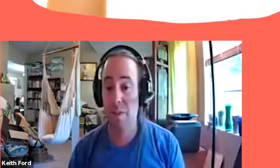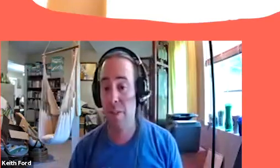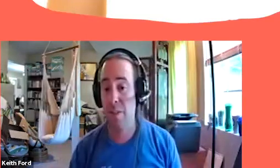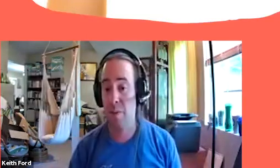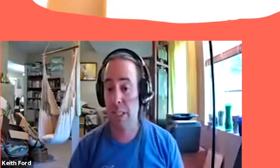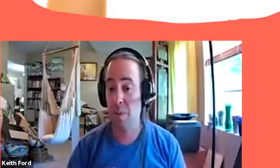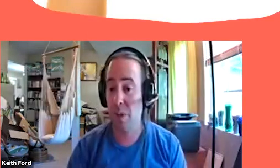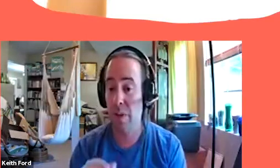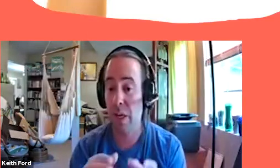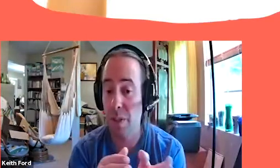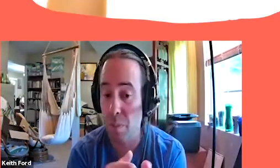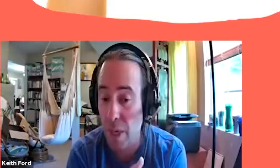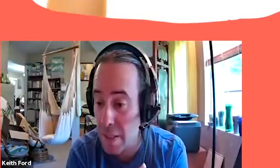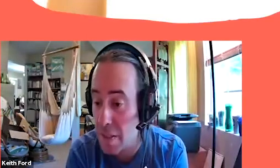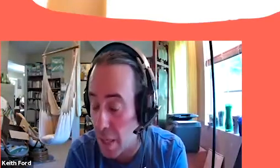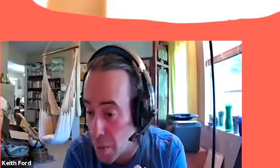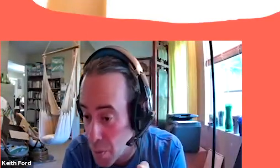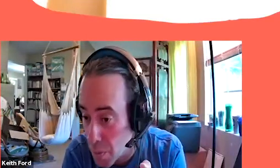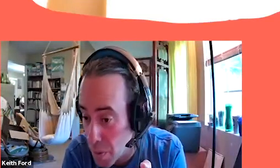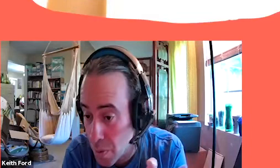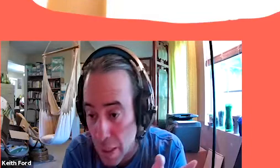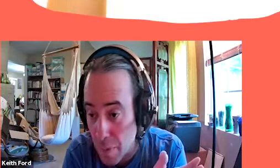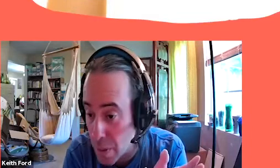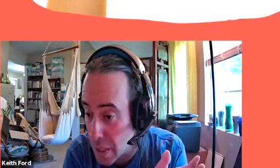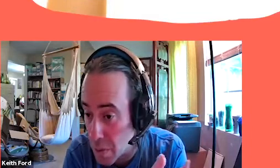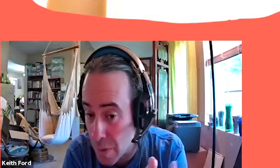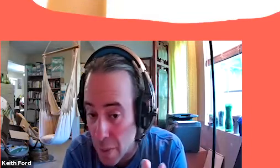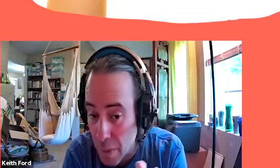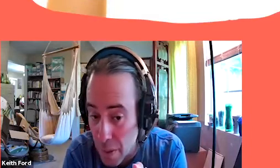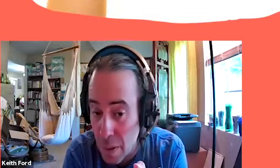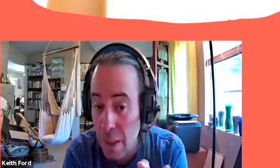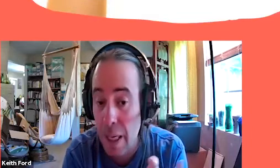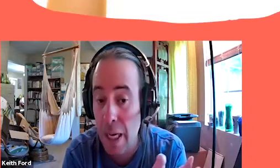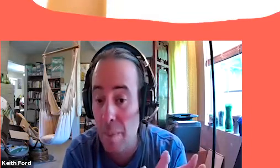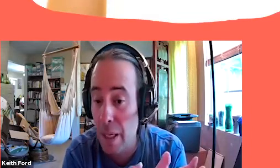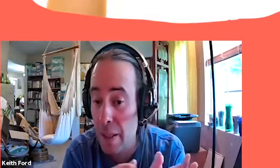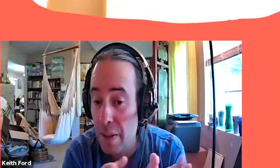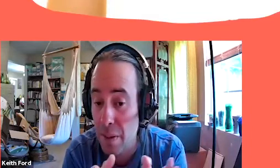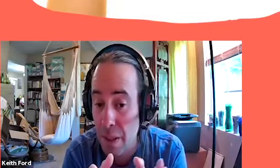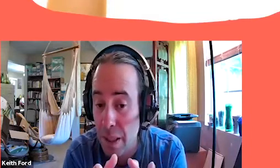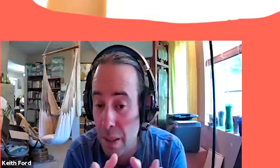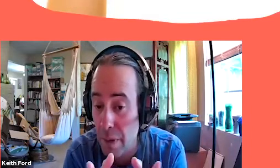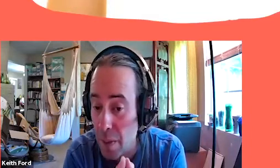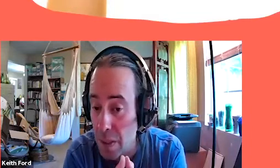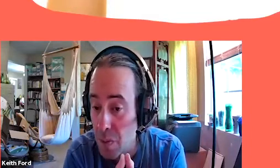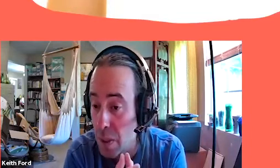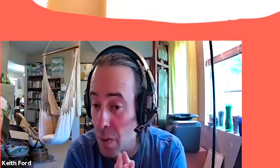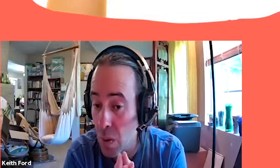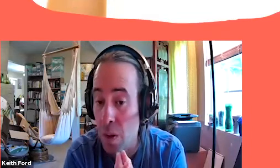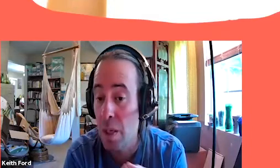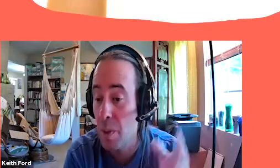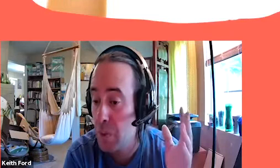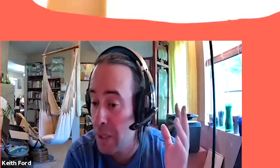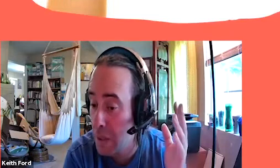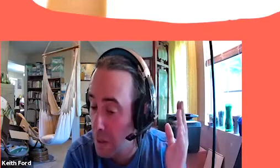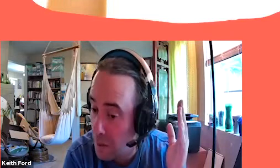College administration is responsible for the evaluation process, not you. You do not have to reach out to an evaluator. And the evaluations will